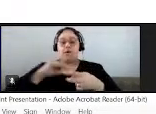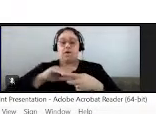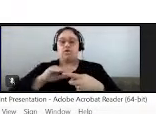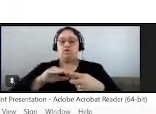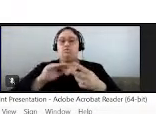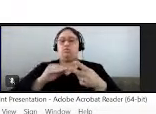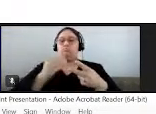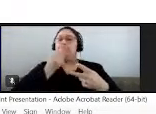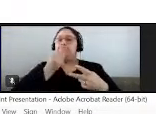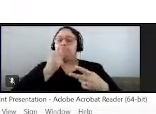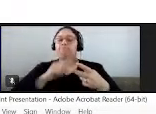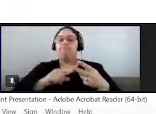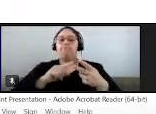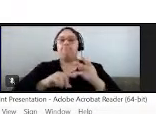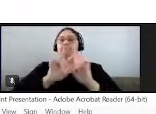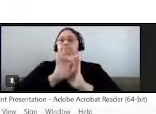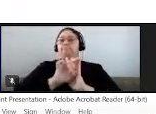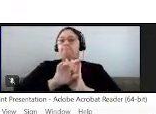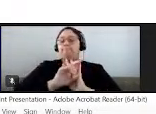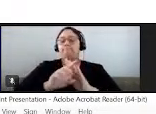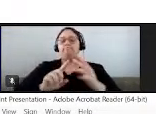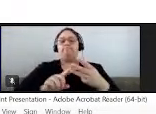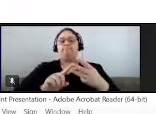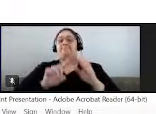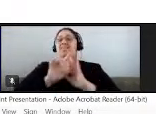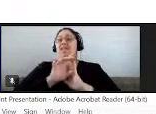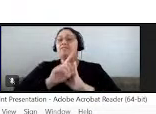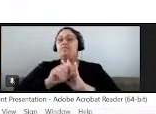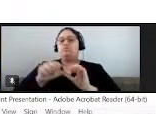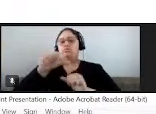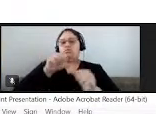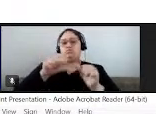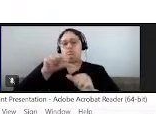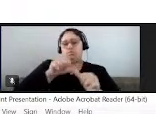catering, it's adverts, and that adverts is social